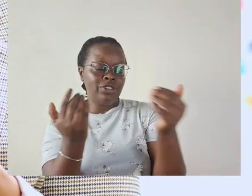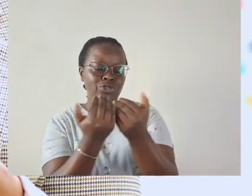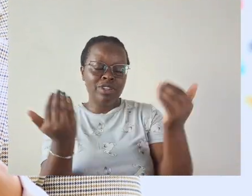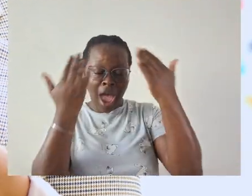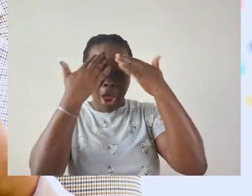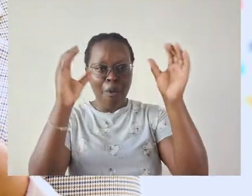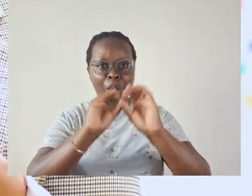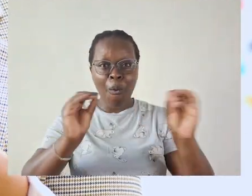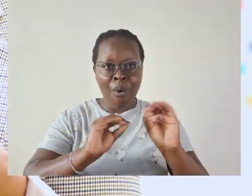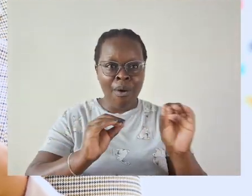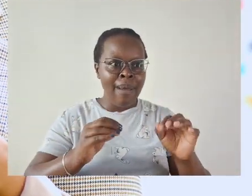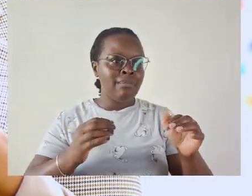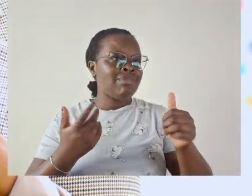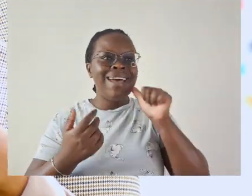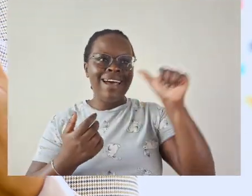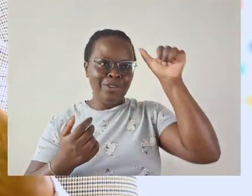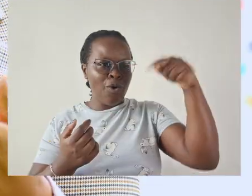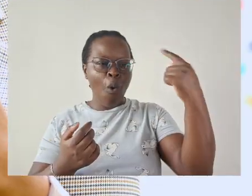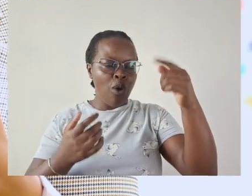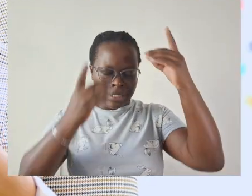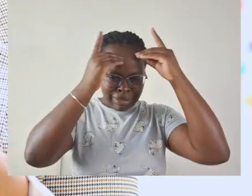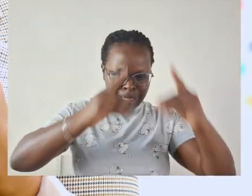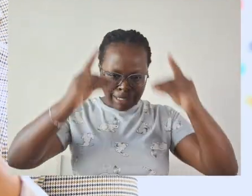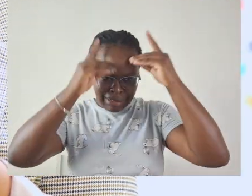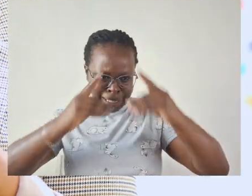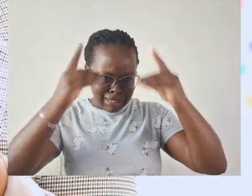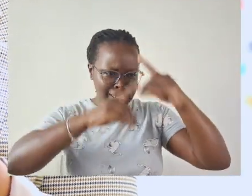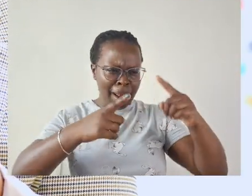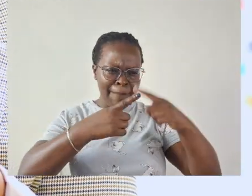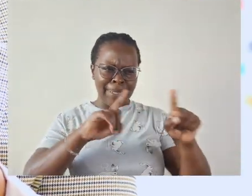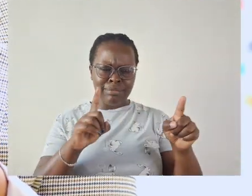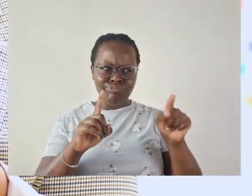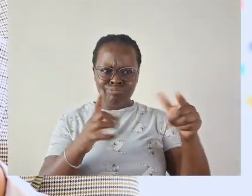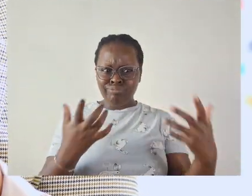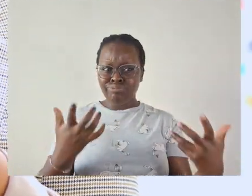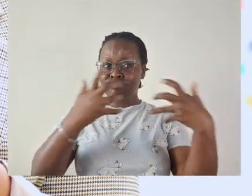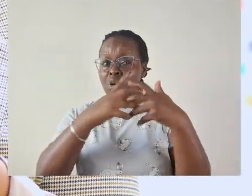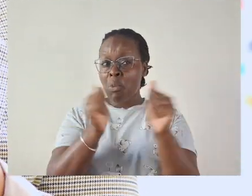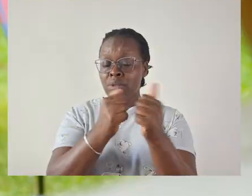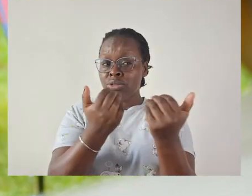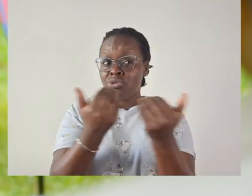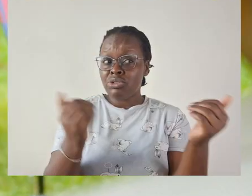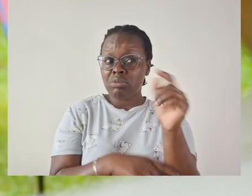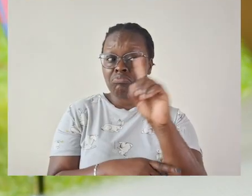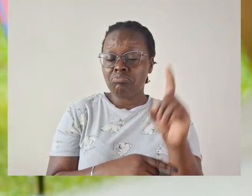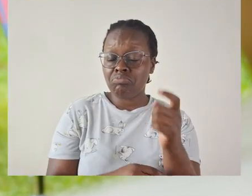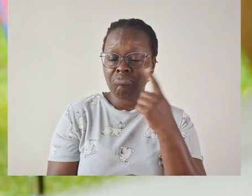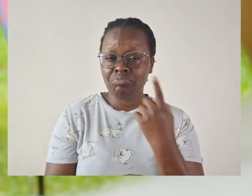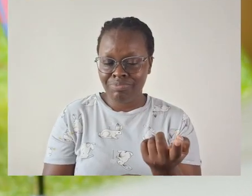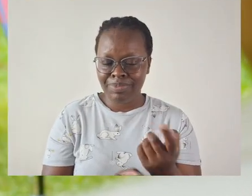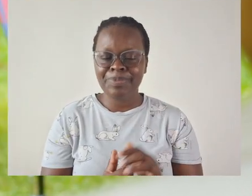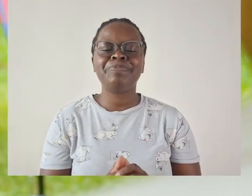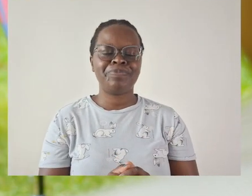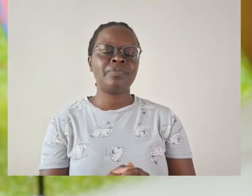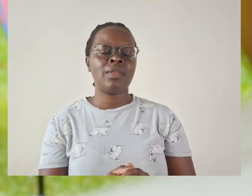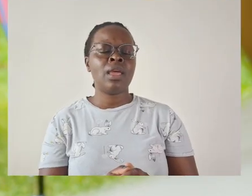boardroom and do one workshop with adults, and we think this is good for them, but children will scrap it off. With past